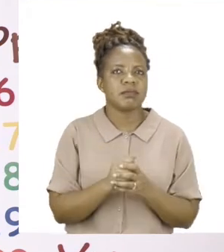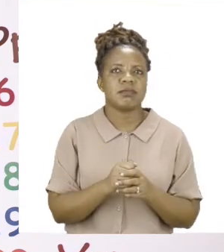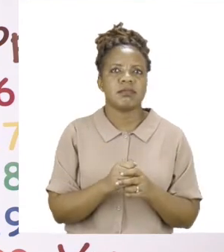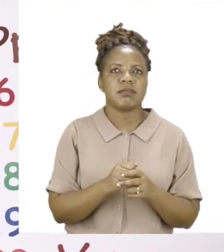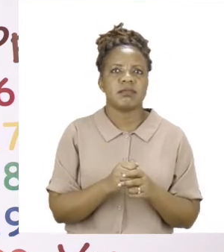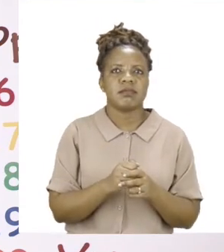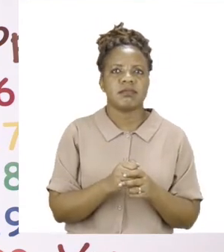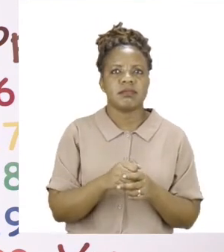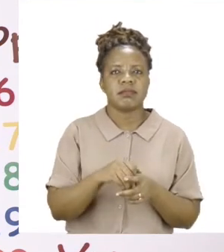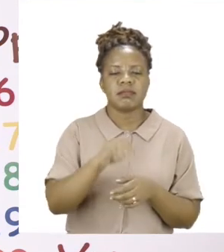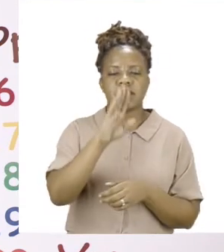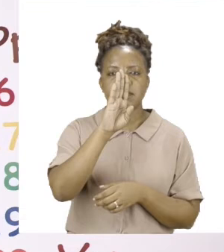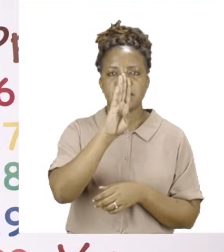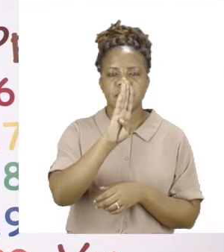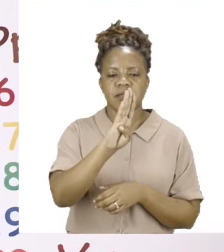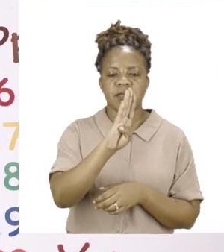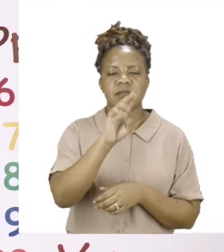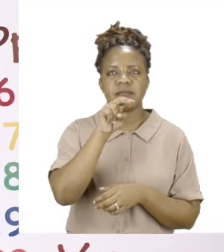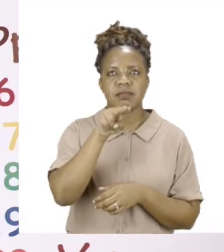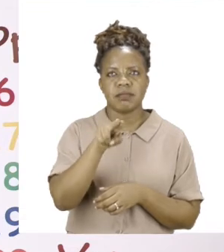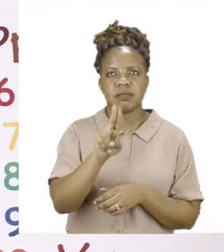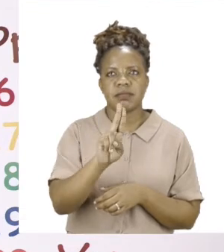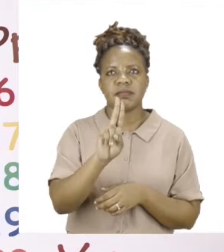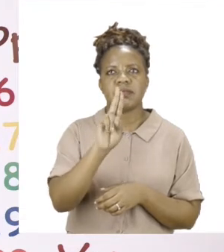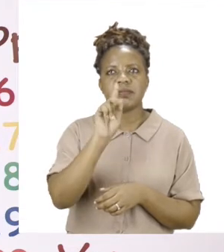a b, a, t.